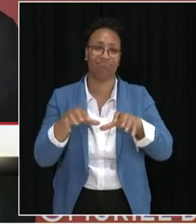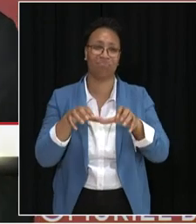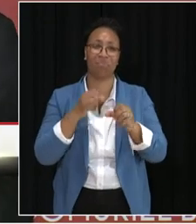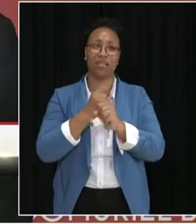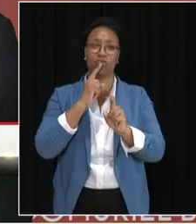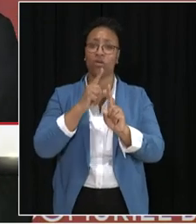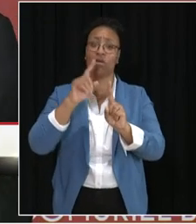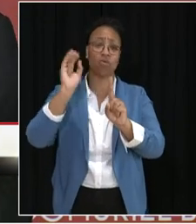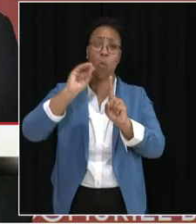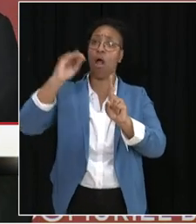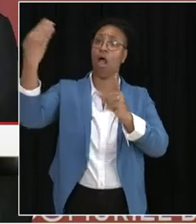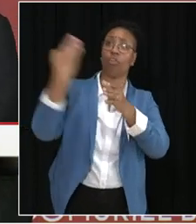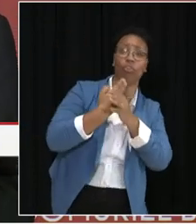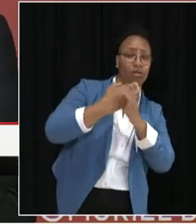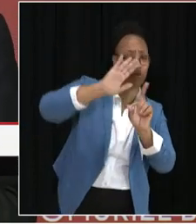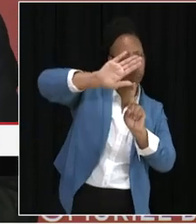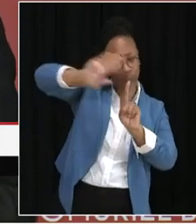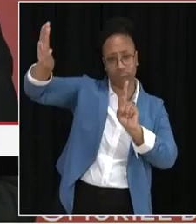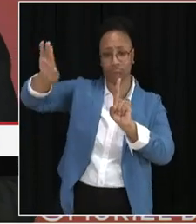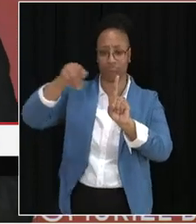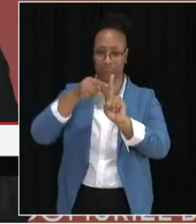again.